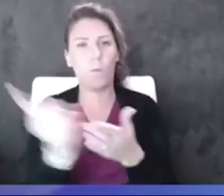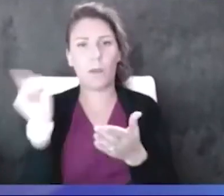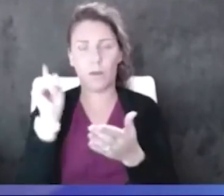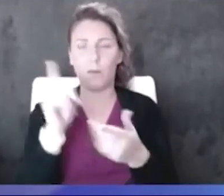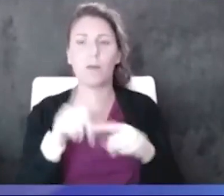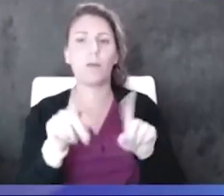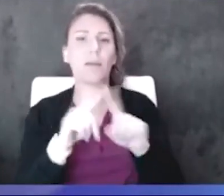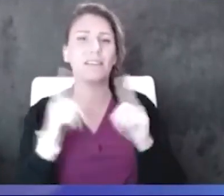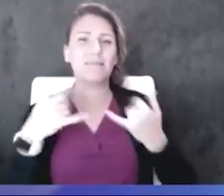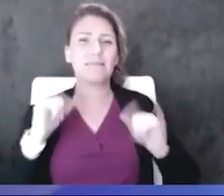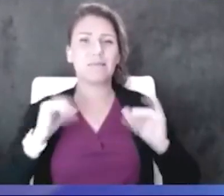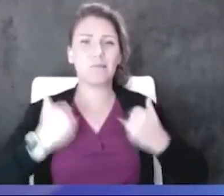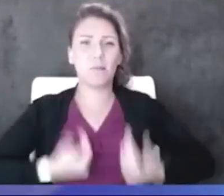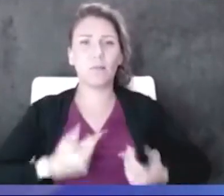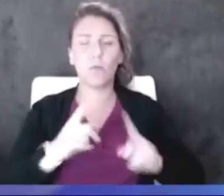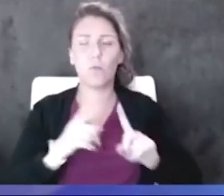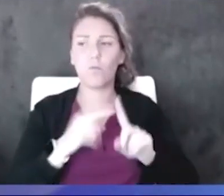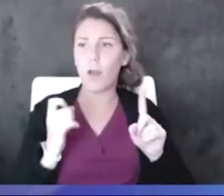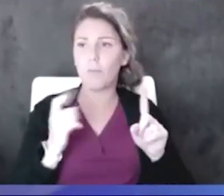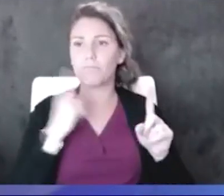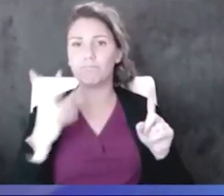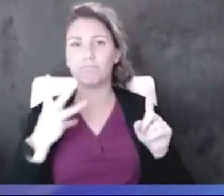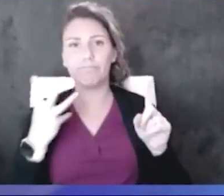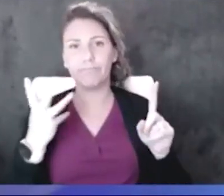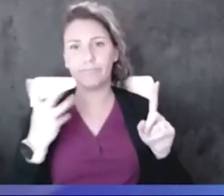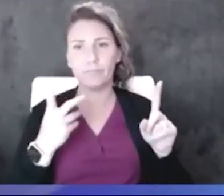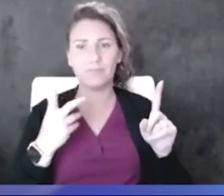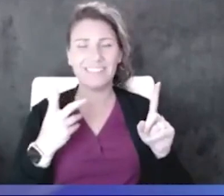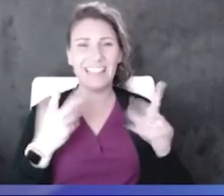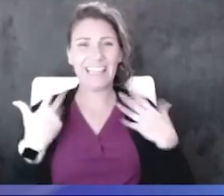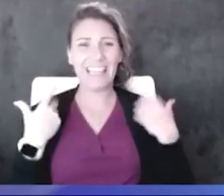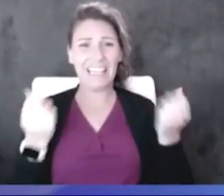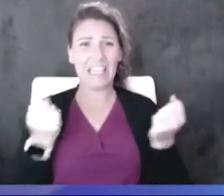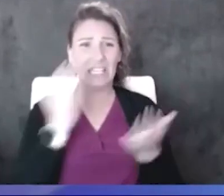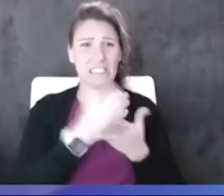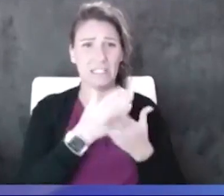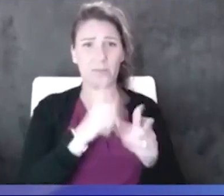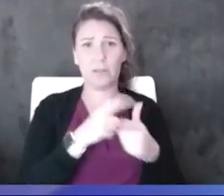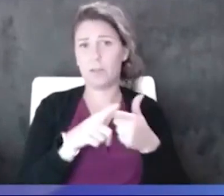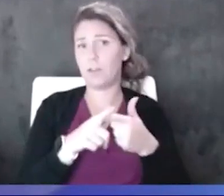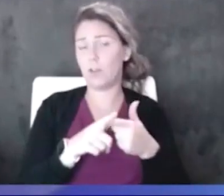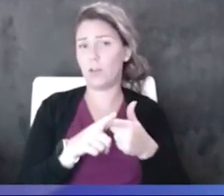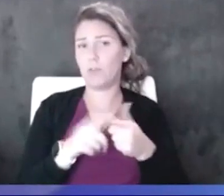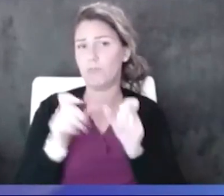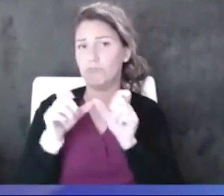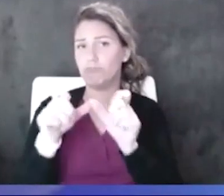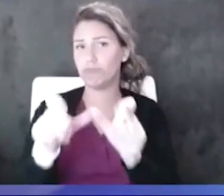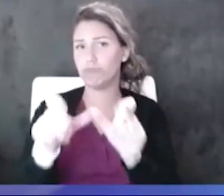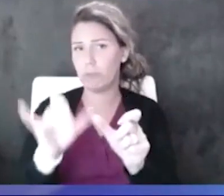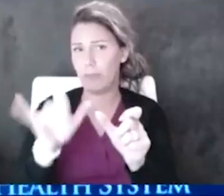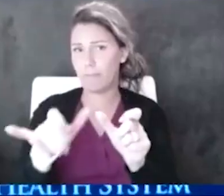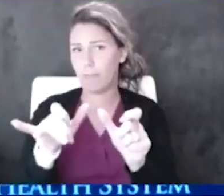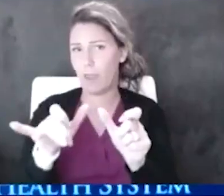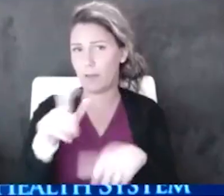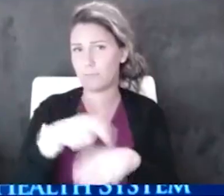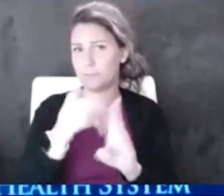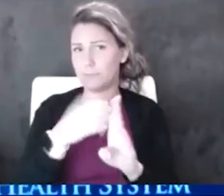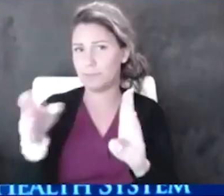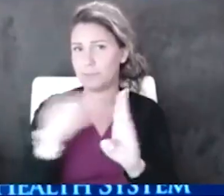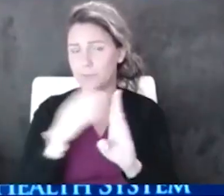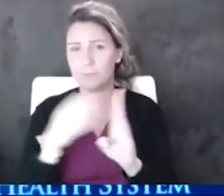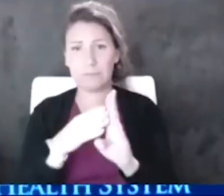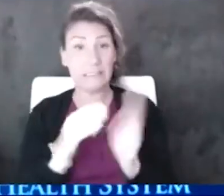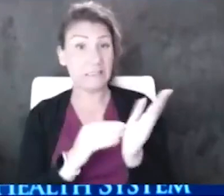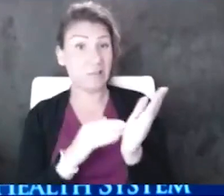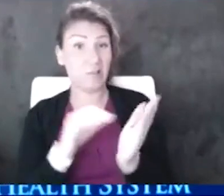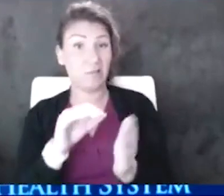go from, when does the healing stop, and then you go into like the long haul phase? I think Hawkeye's probably better positioned to answer this question than I am. I think there's a pretty strict